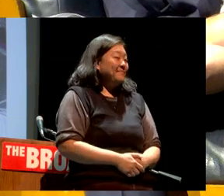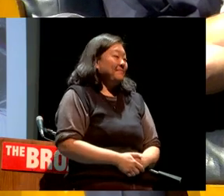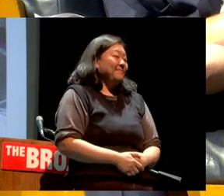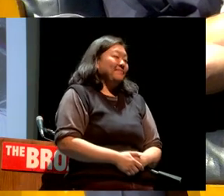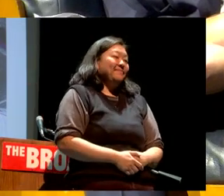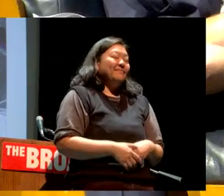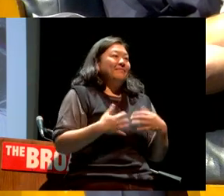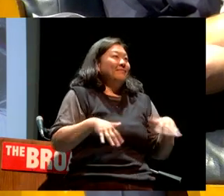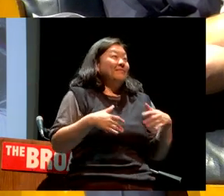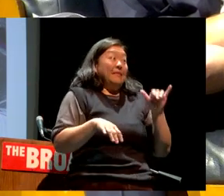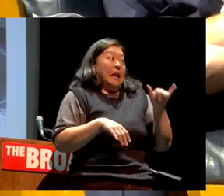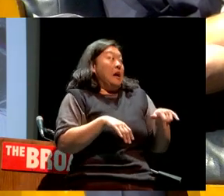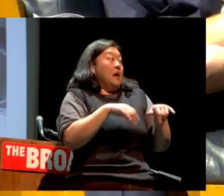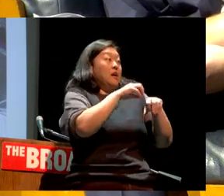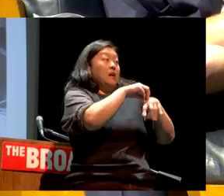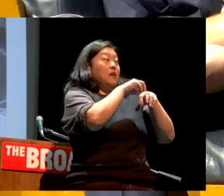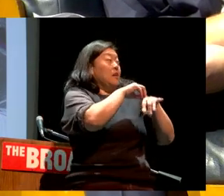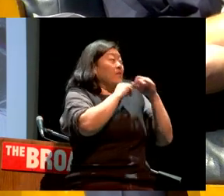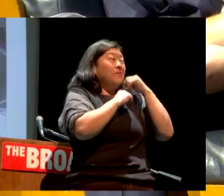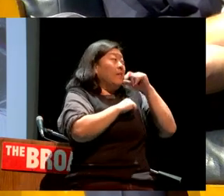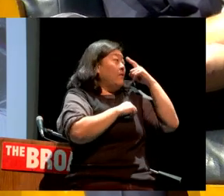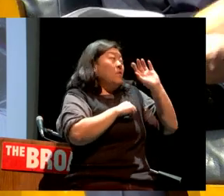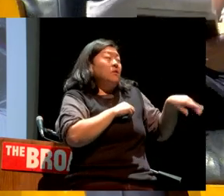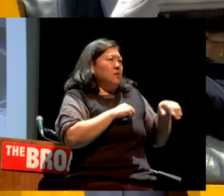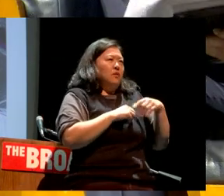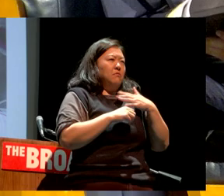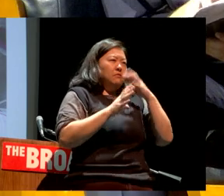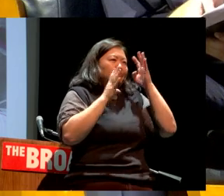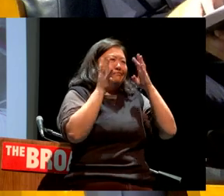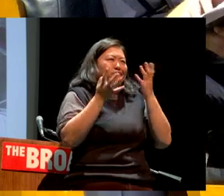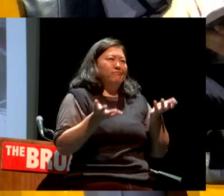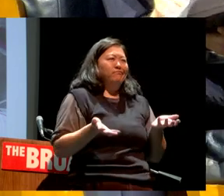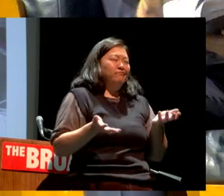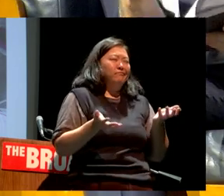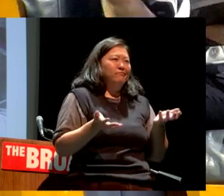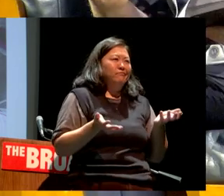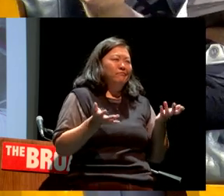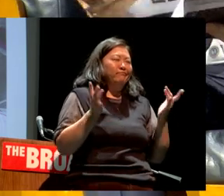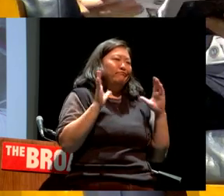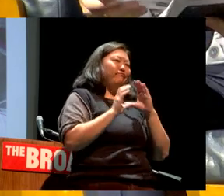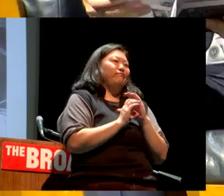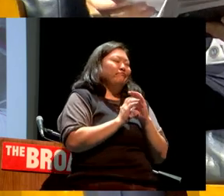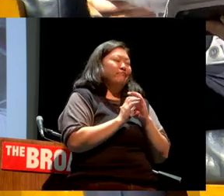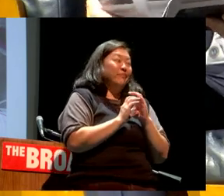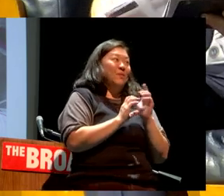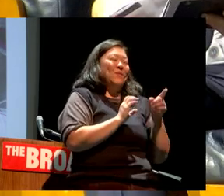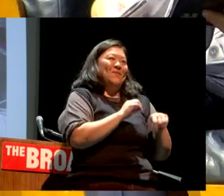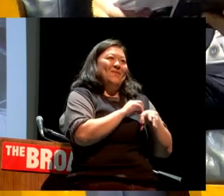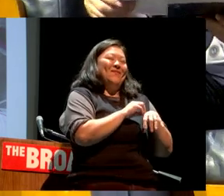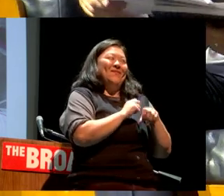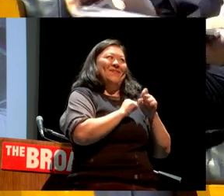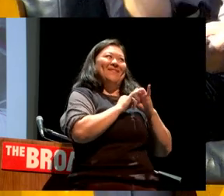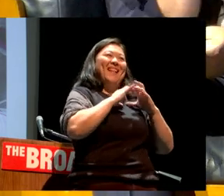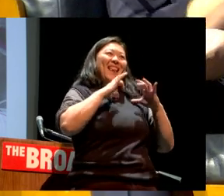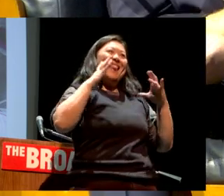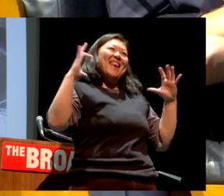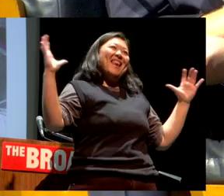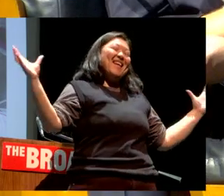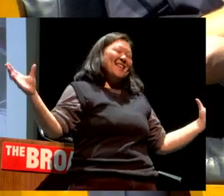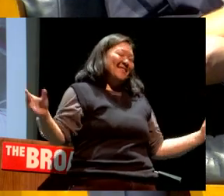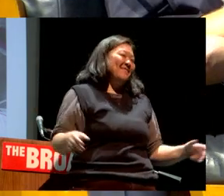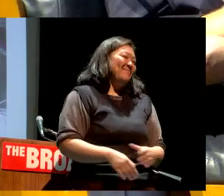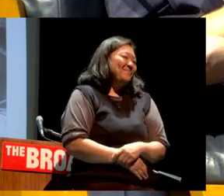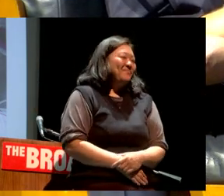be what is next. Very, very exciting. However, the world of the NFT and the